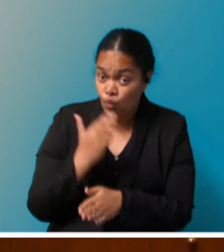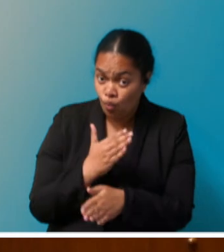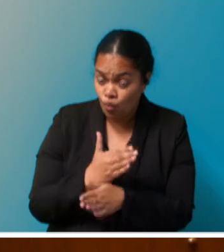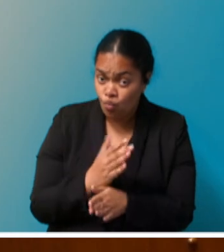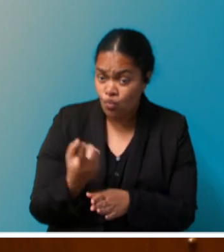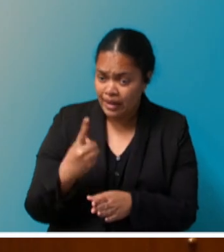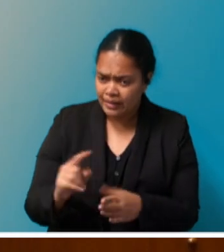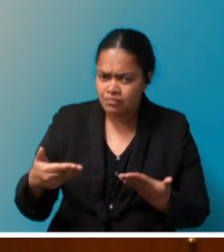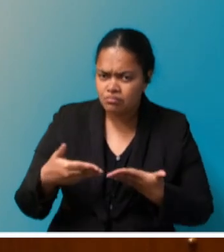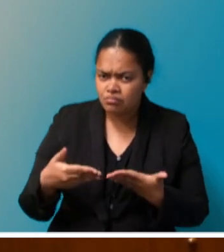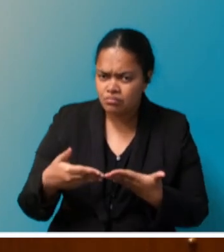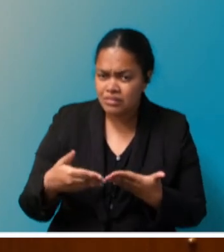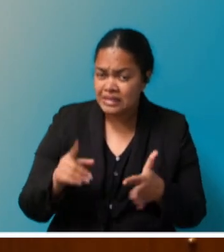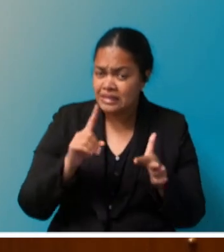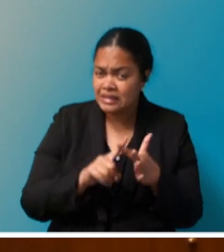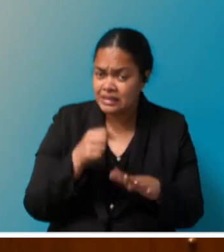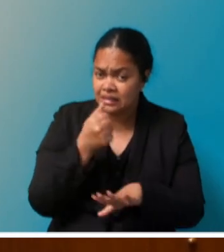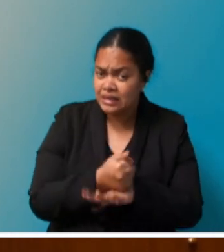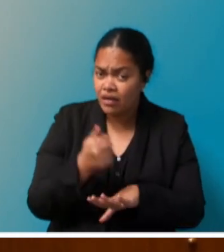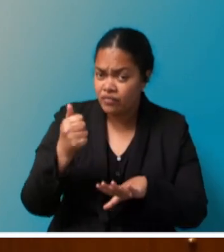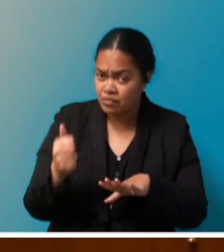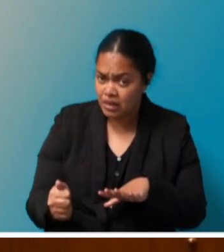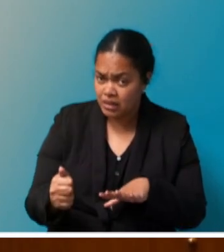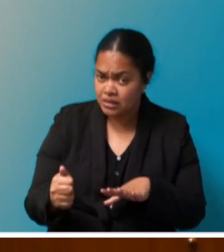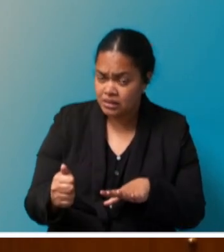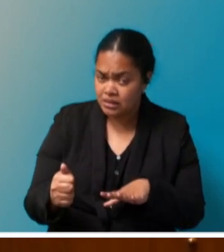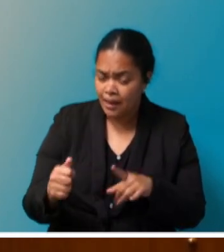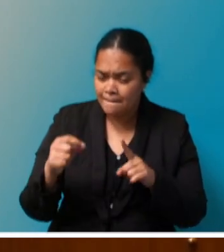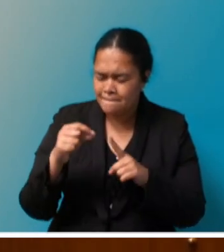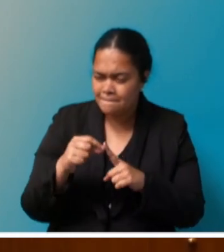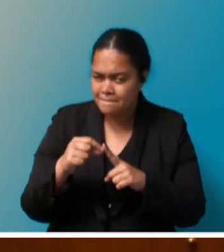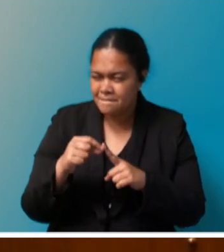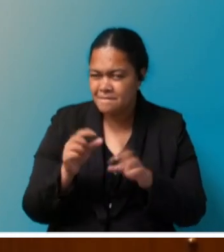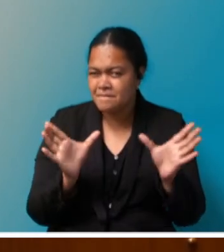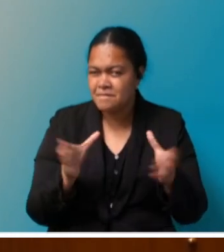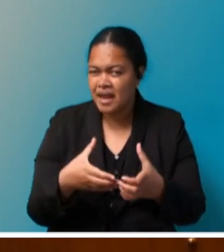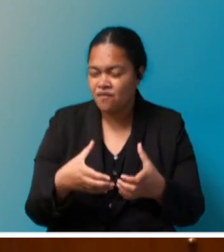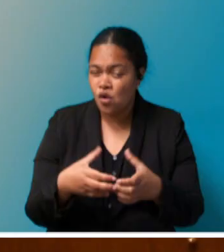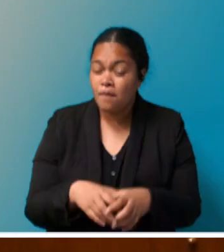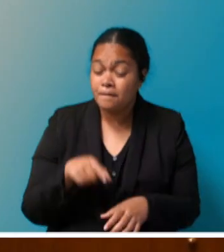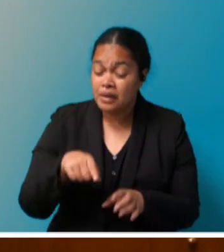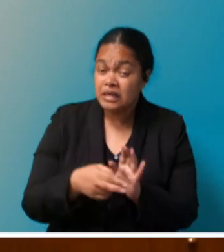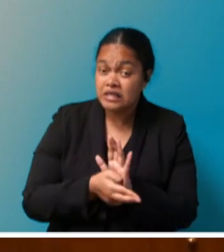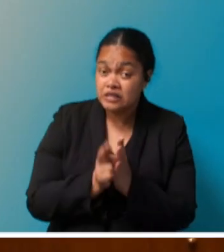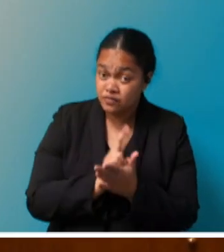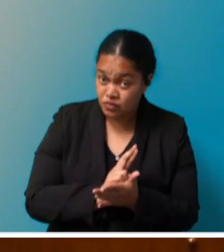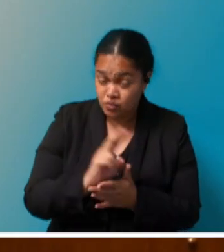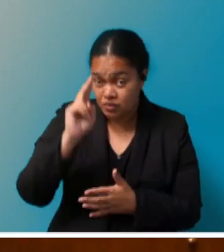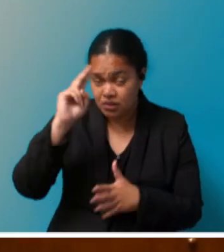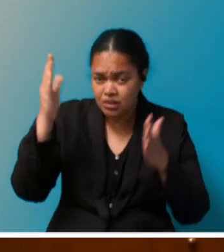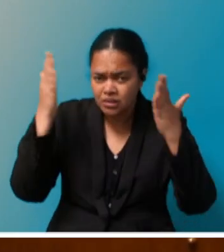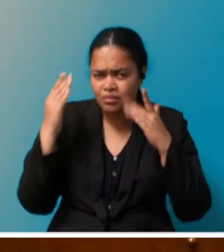introduction of e-government platforms. The review, Mr. Speaker, sir,